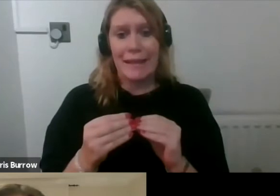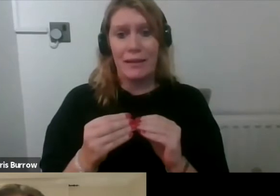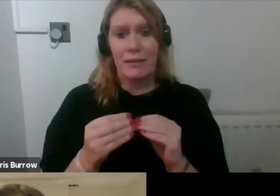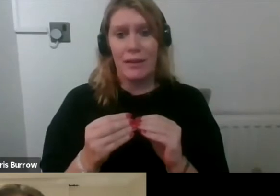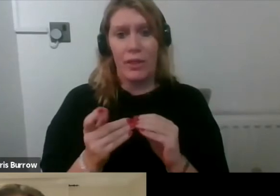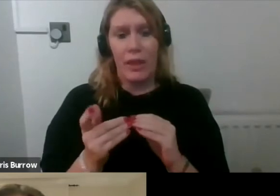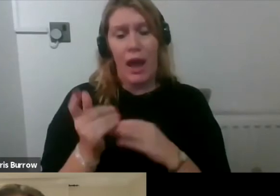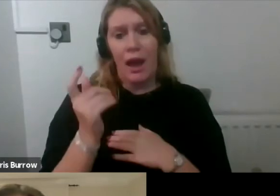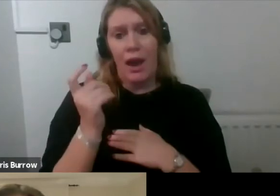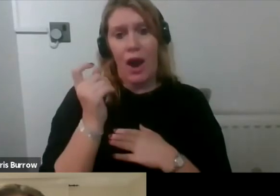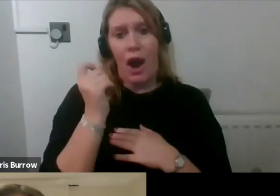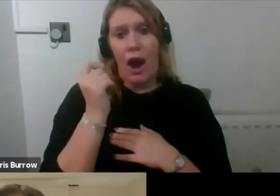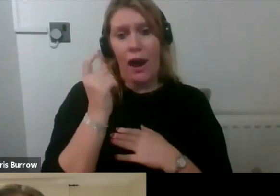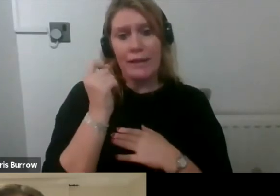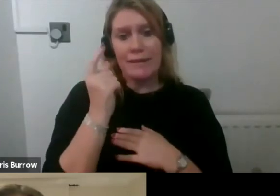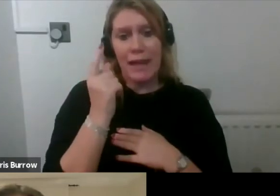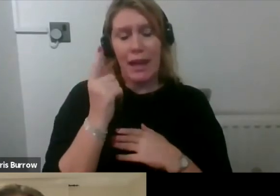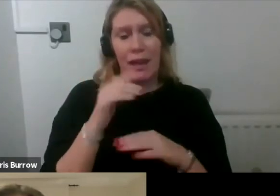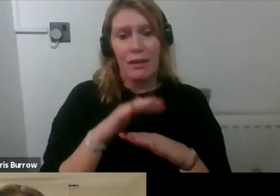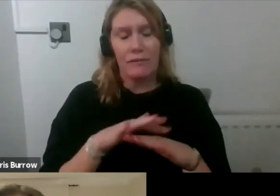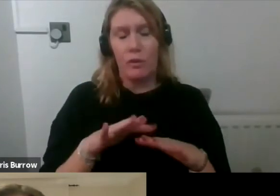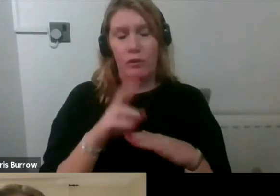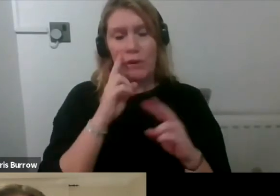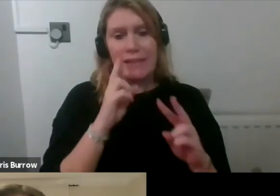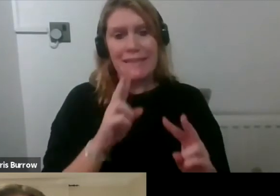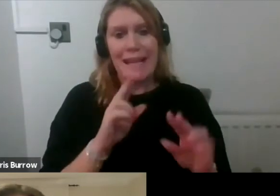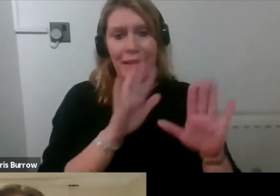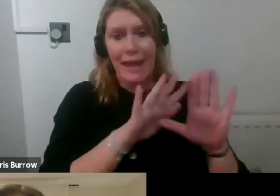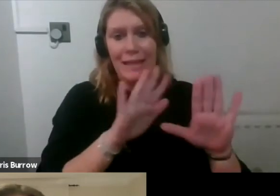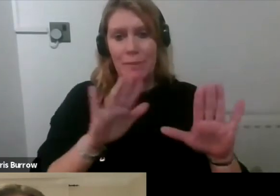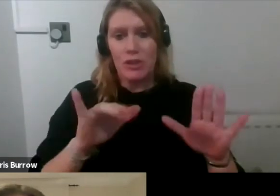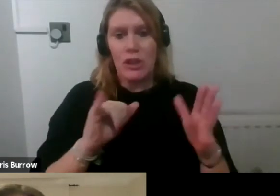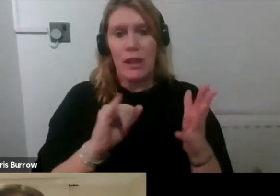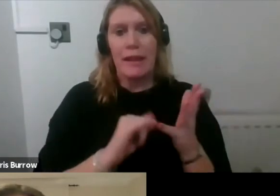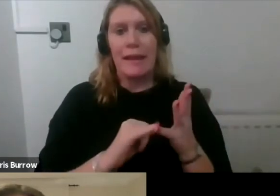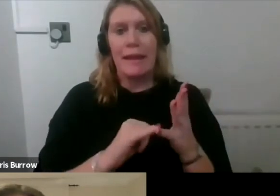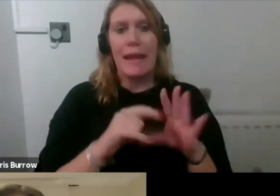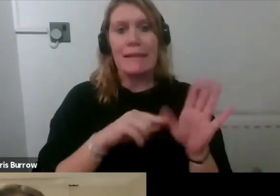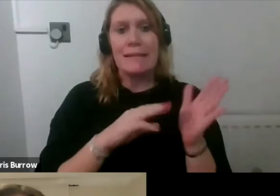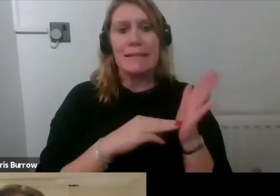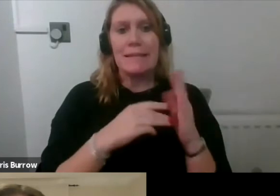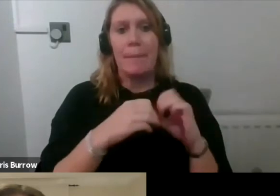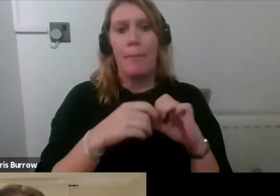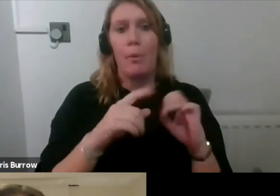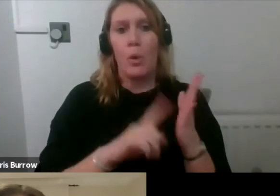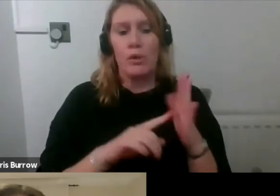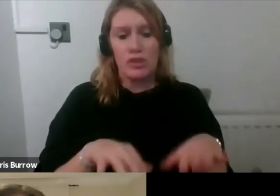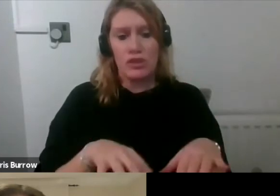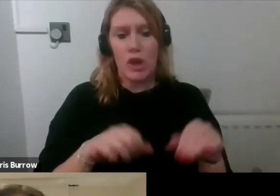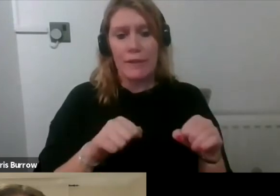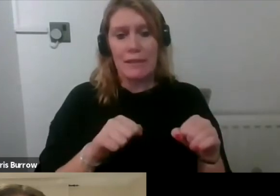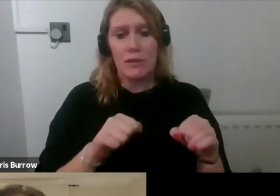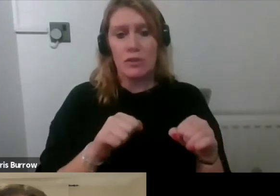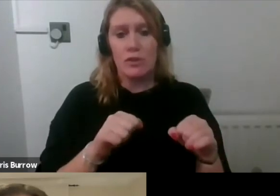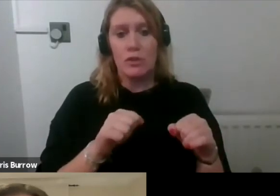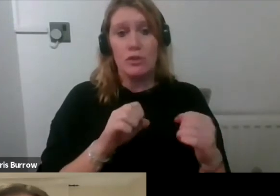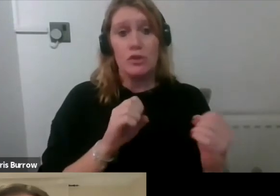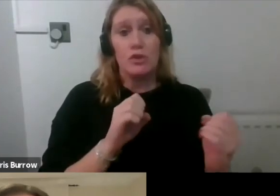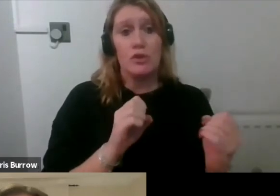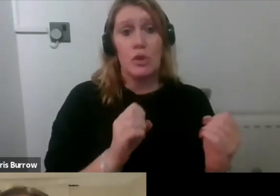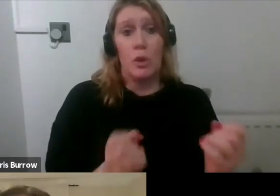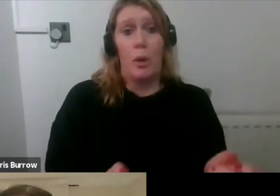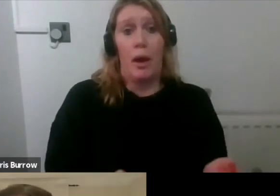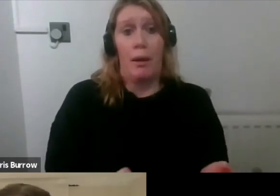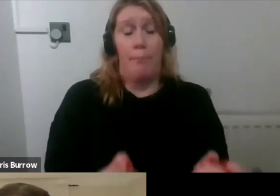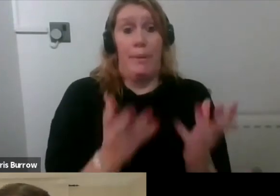for anybody who hasn't seen the exhibition yet is this symbol started appearing and people were using it even if they didn't know what it was. Yeah, I